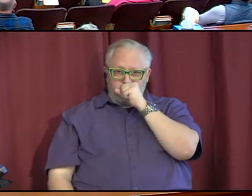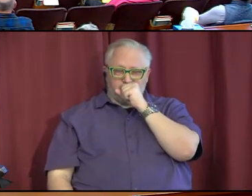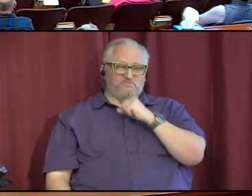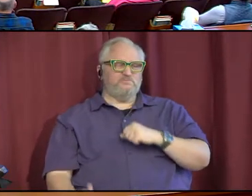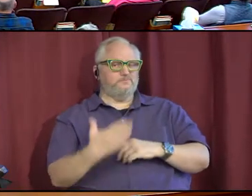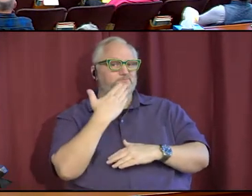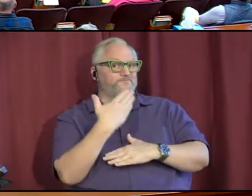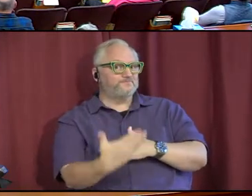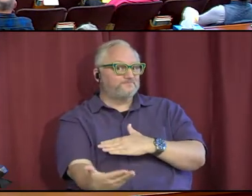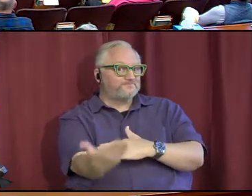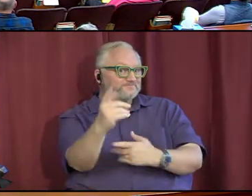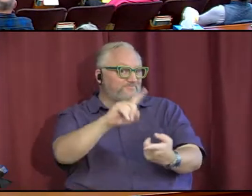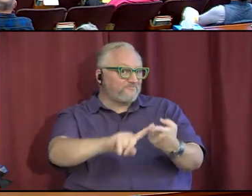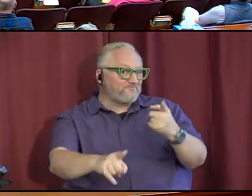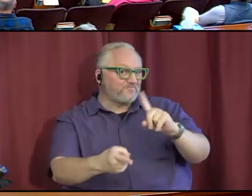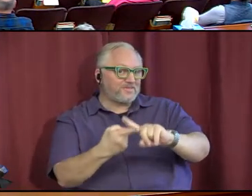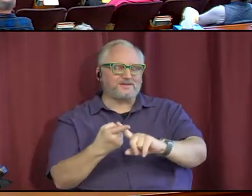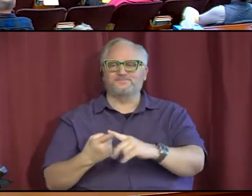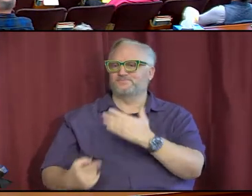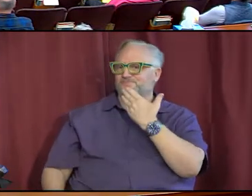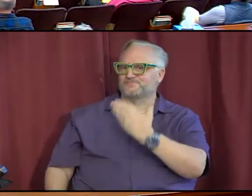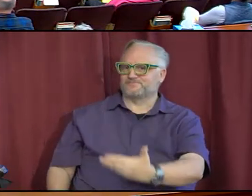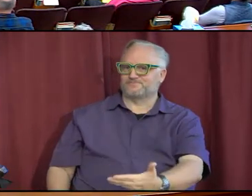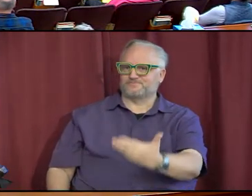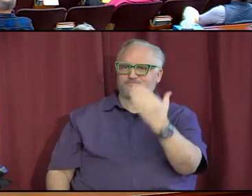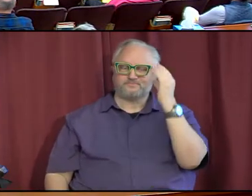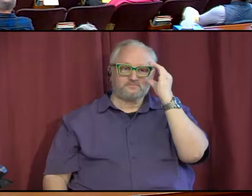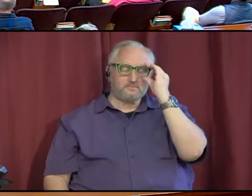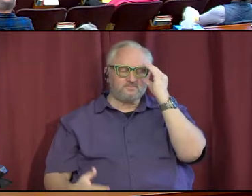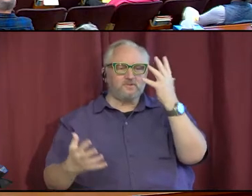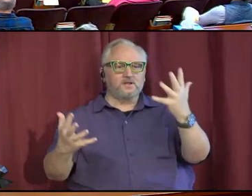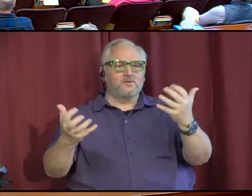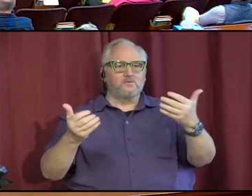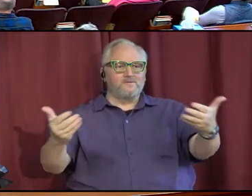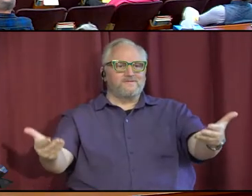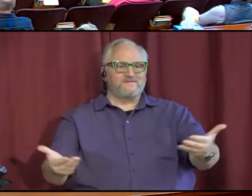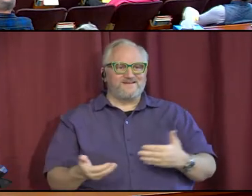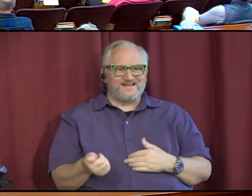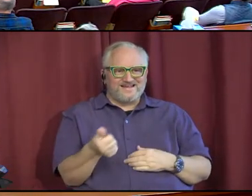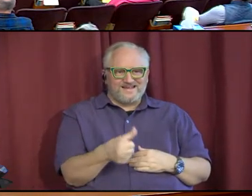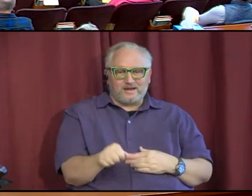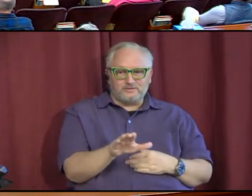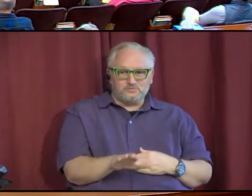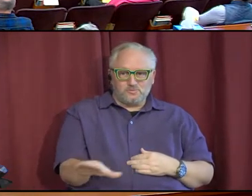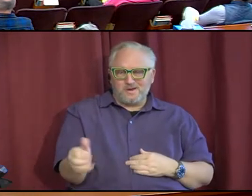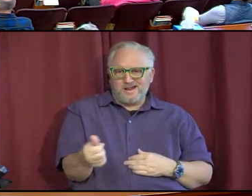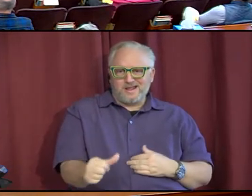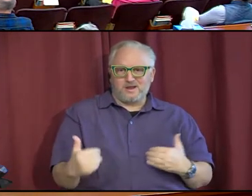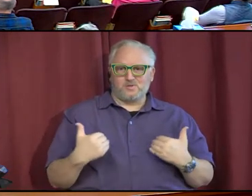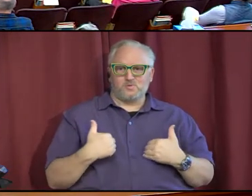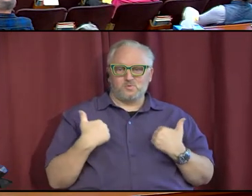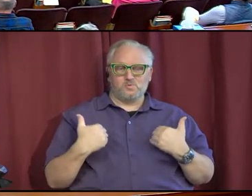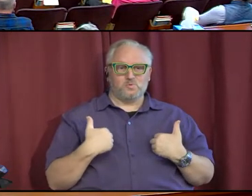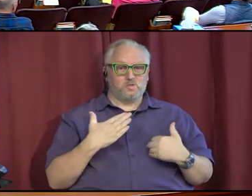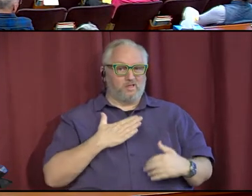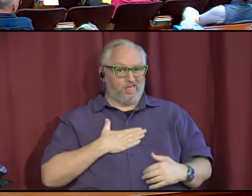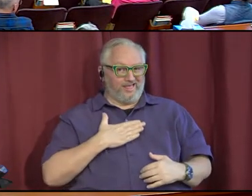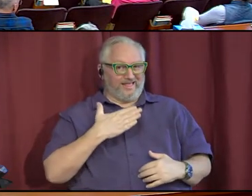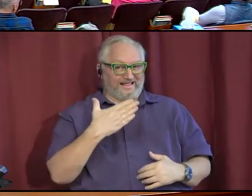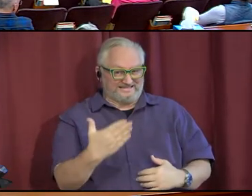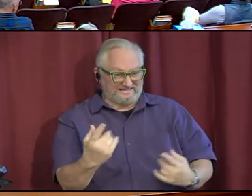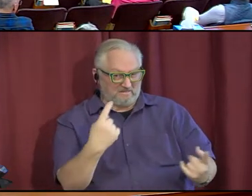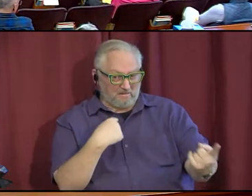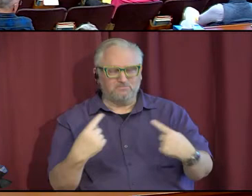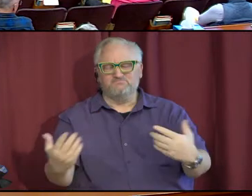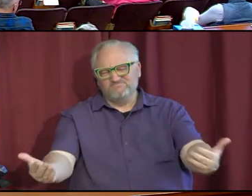Good morning, friends. Good morning. I'd like to invite any of the children or youth who would like to come up and join me up here for